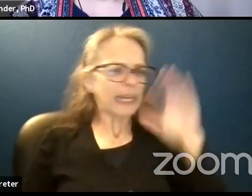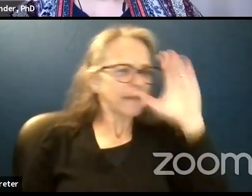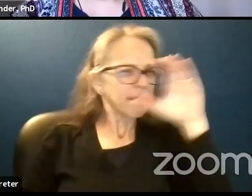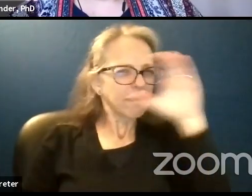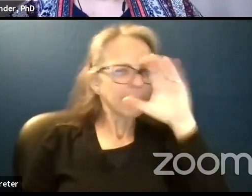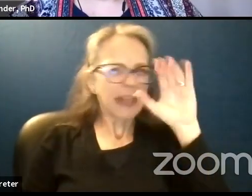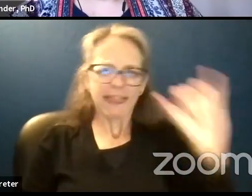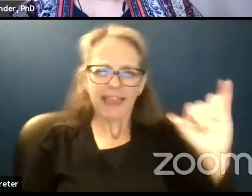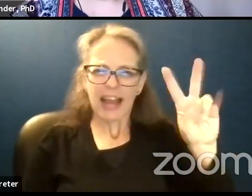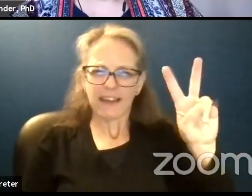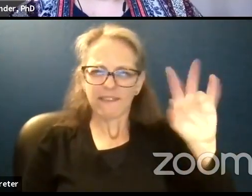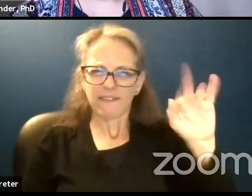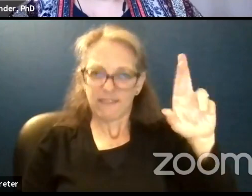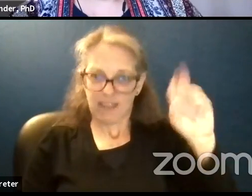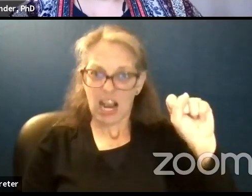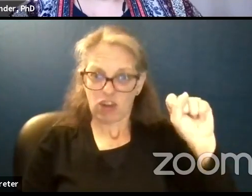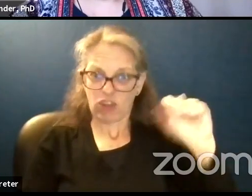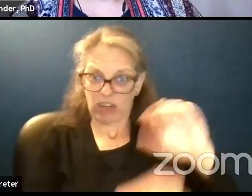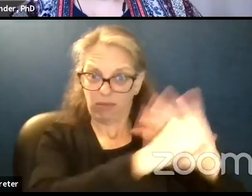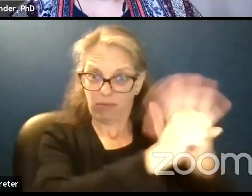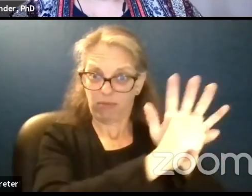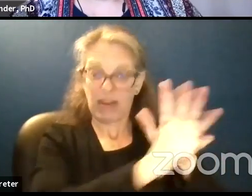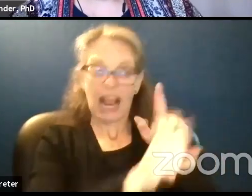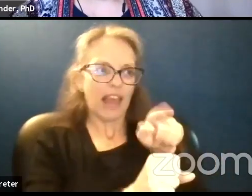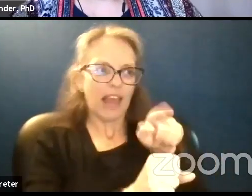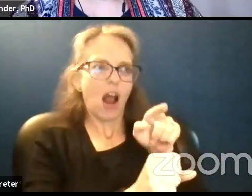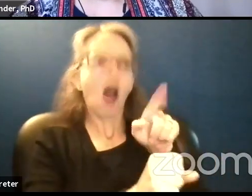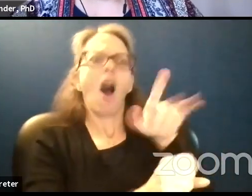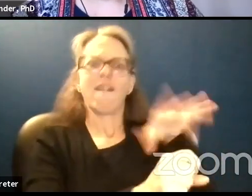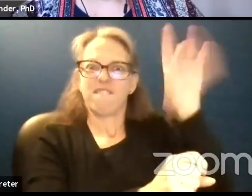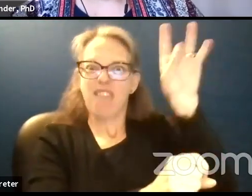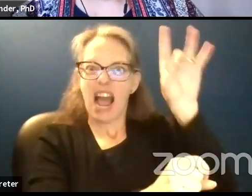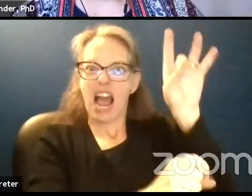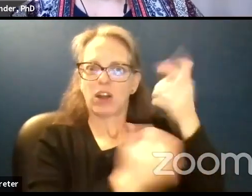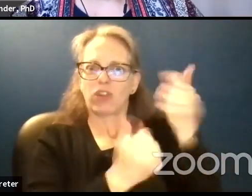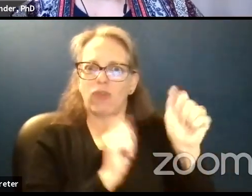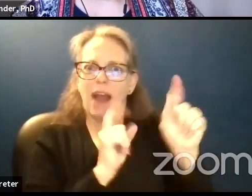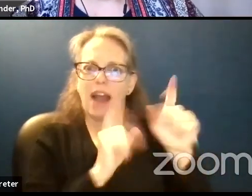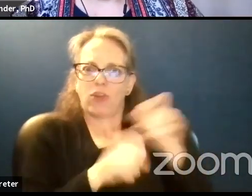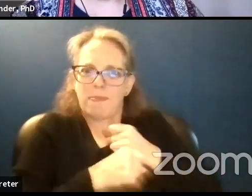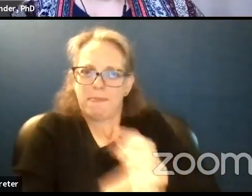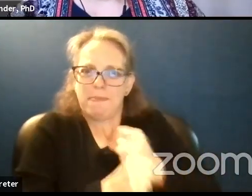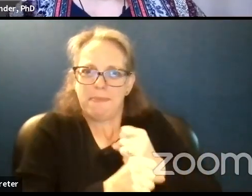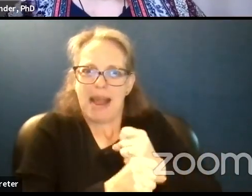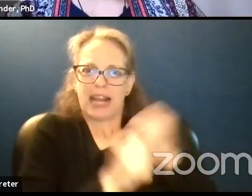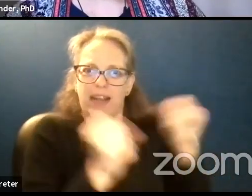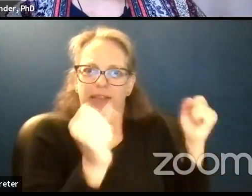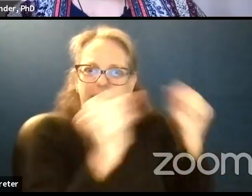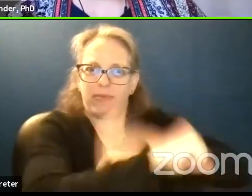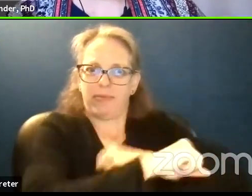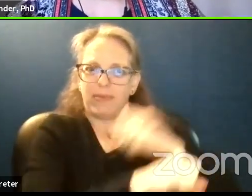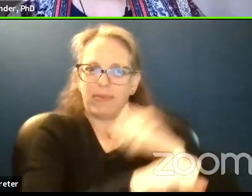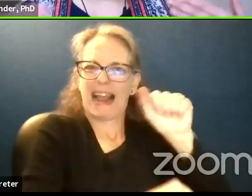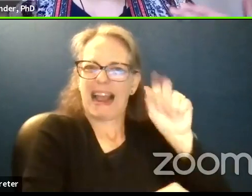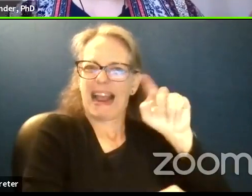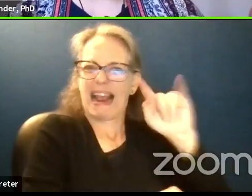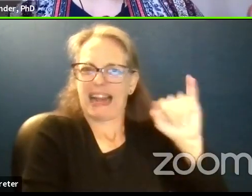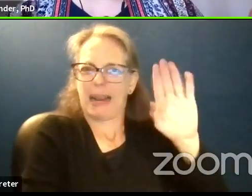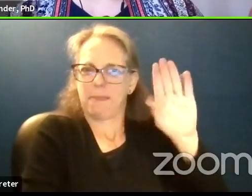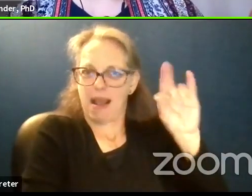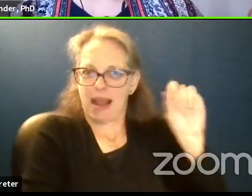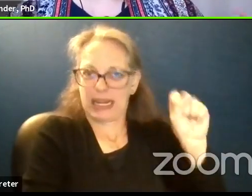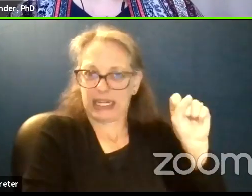then responds to it and creates the appropriate antibodies. Michelle, do you want to add anything to that? Yeah. So your